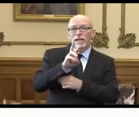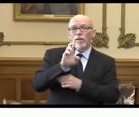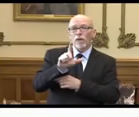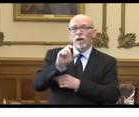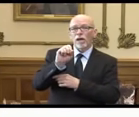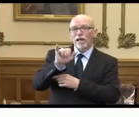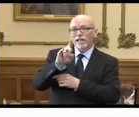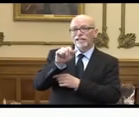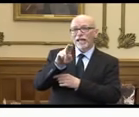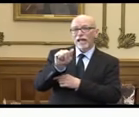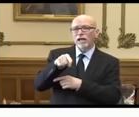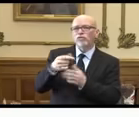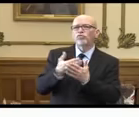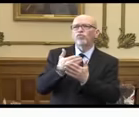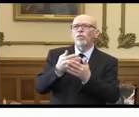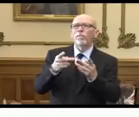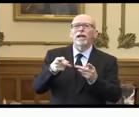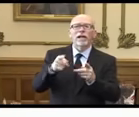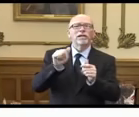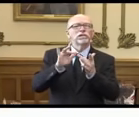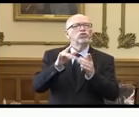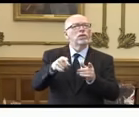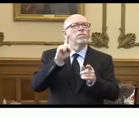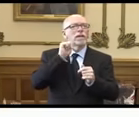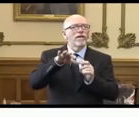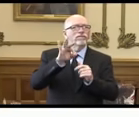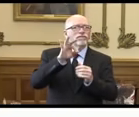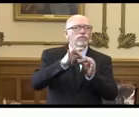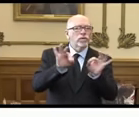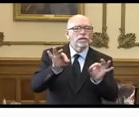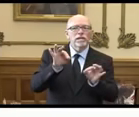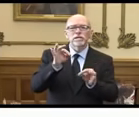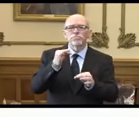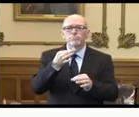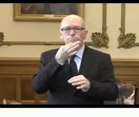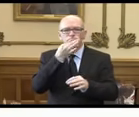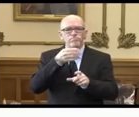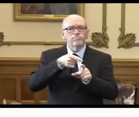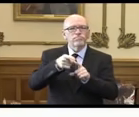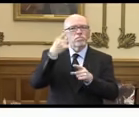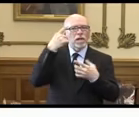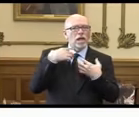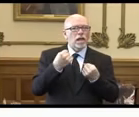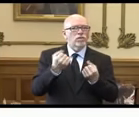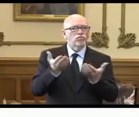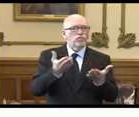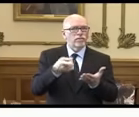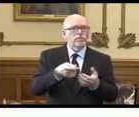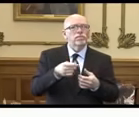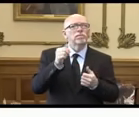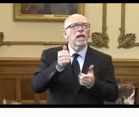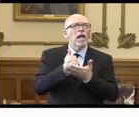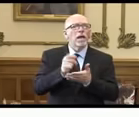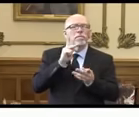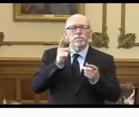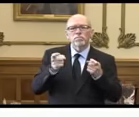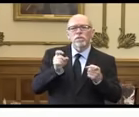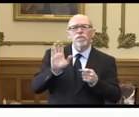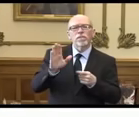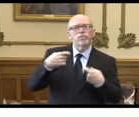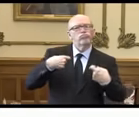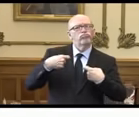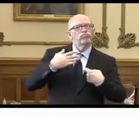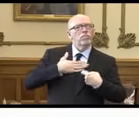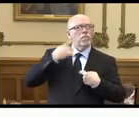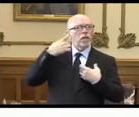BeWellIndiana.org is a new tool for Hoosiers to find free, expert mental health resources. It will help Hoosiers manage their own mental health throughout the